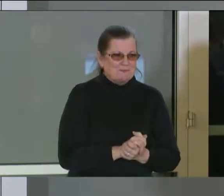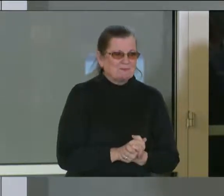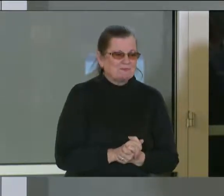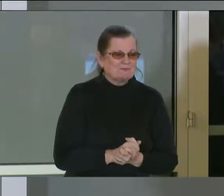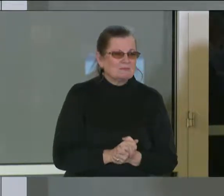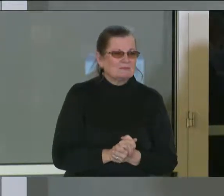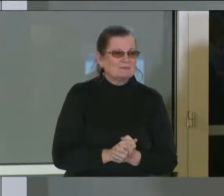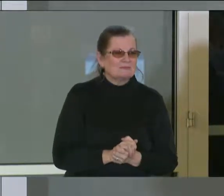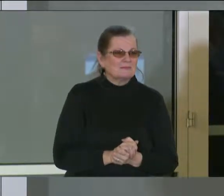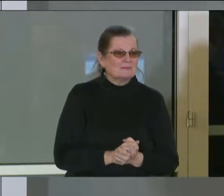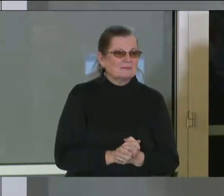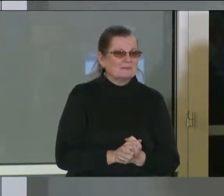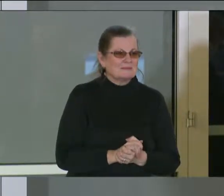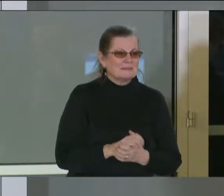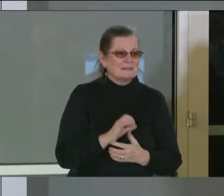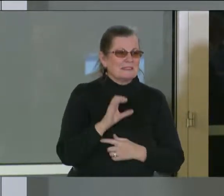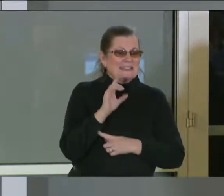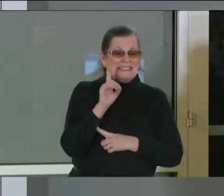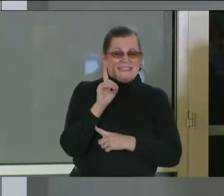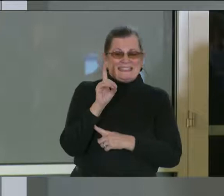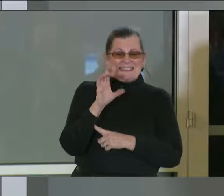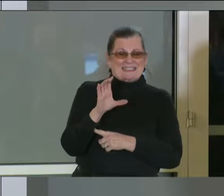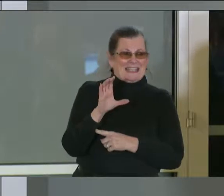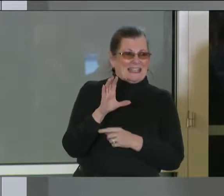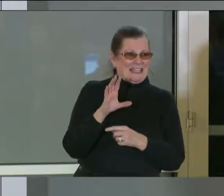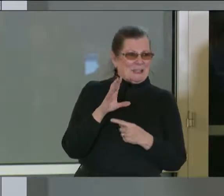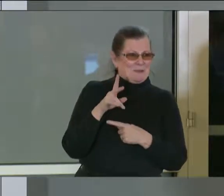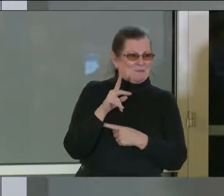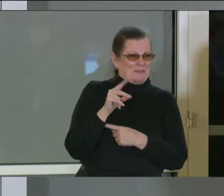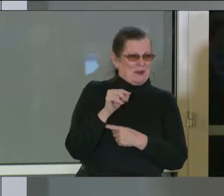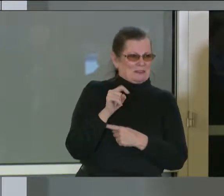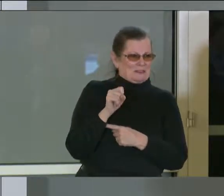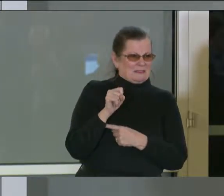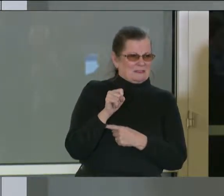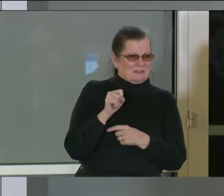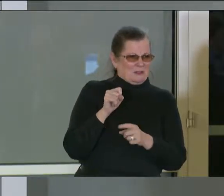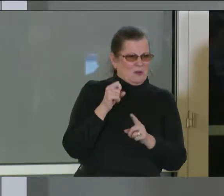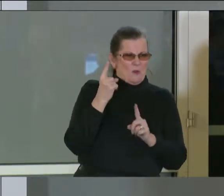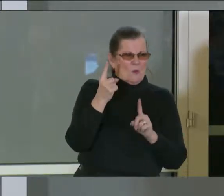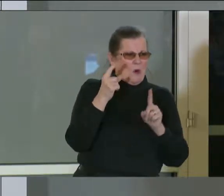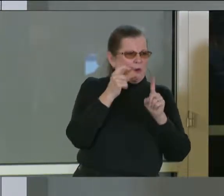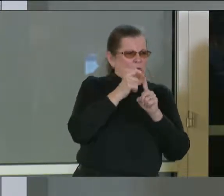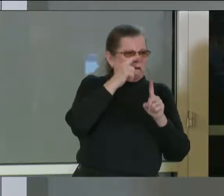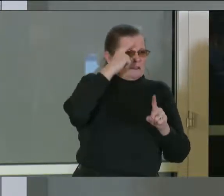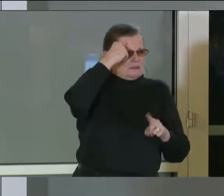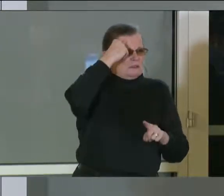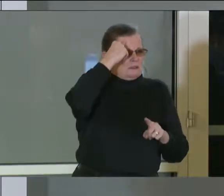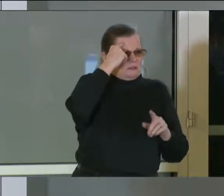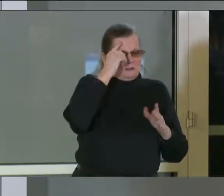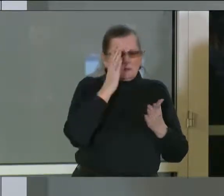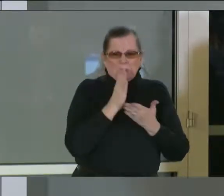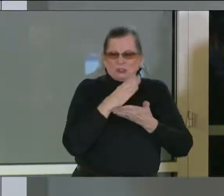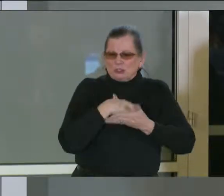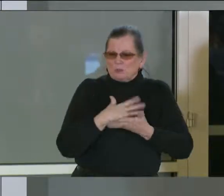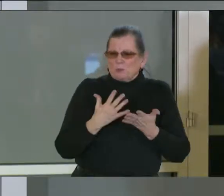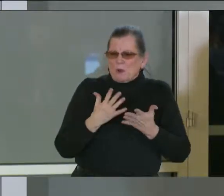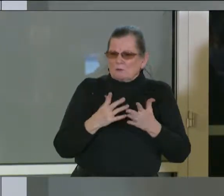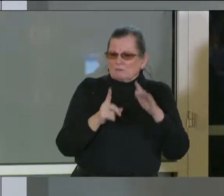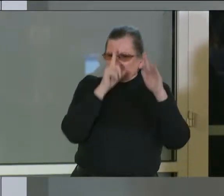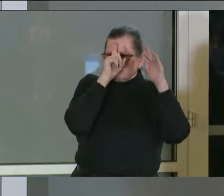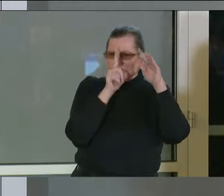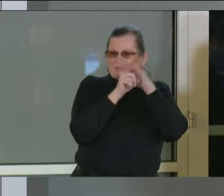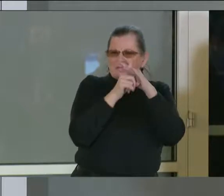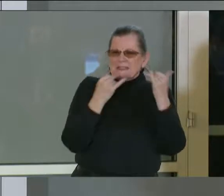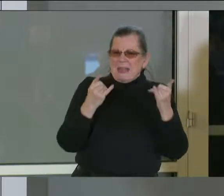when you think of DC's budget? So right now, you can, on your smartphone or your tablet, enter the one word that comes to mind when you